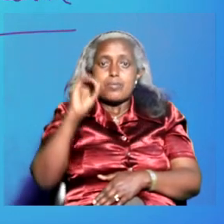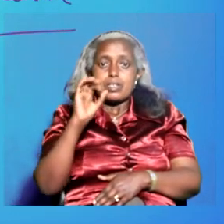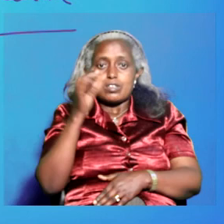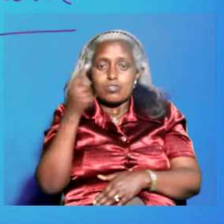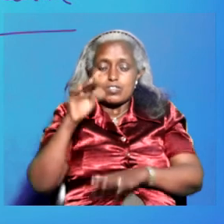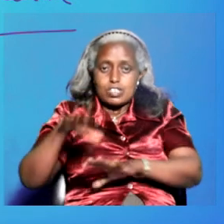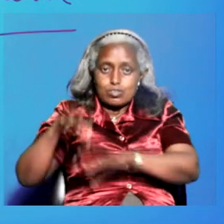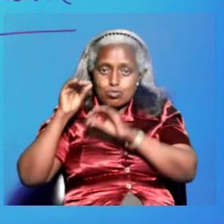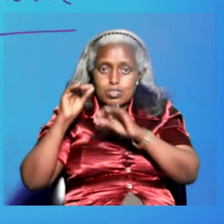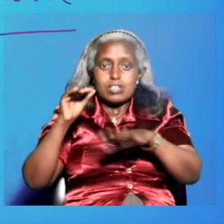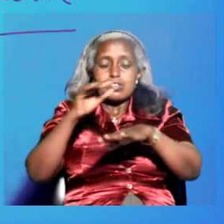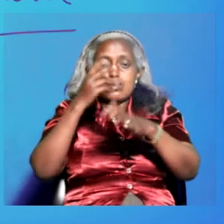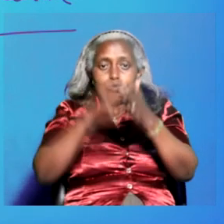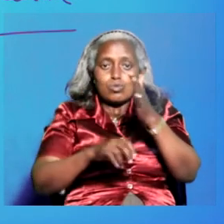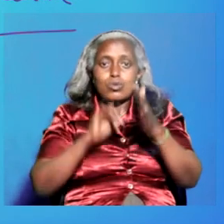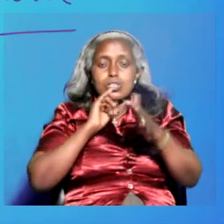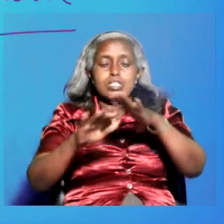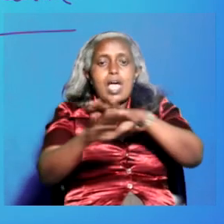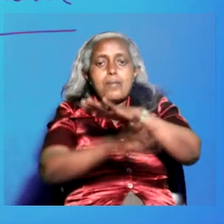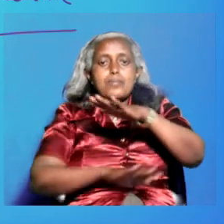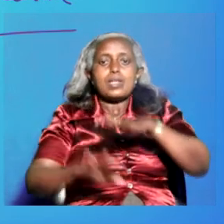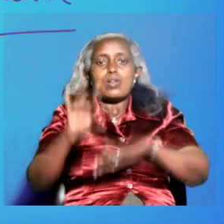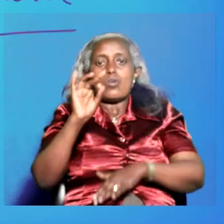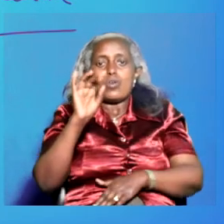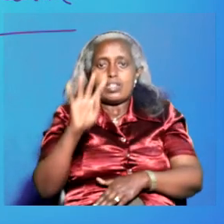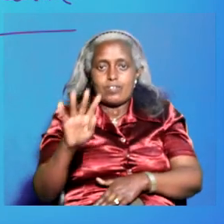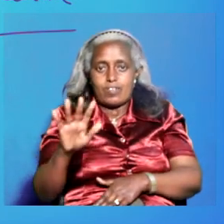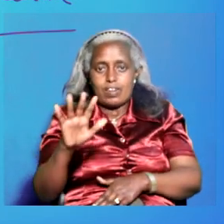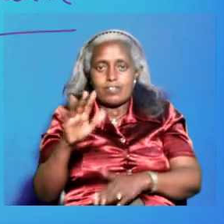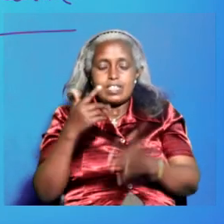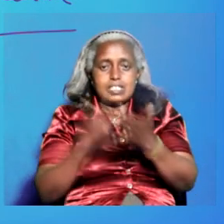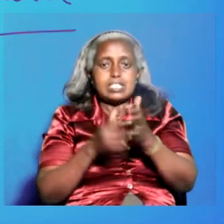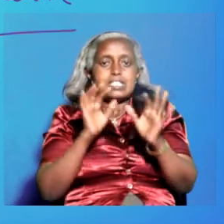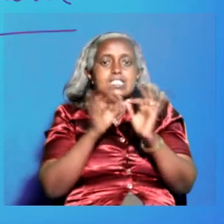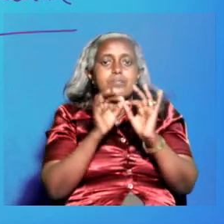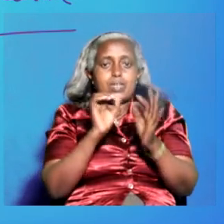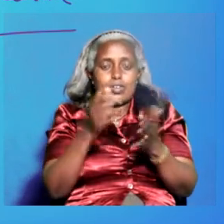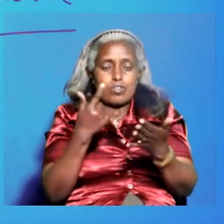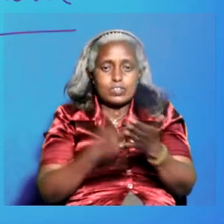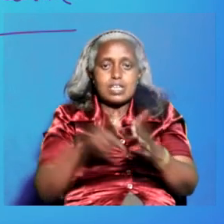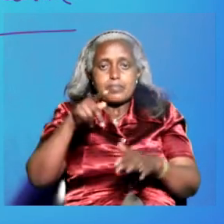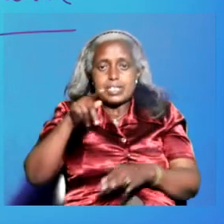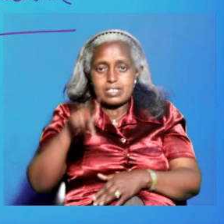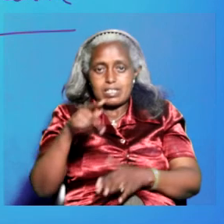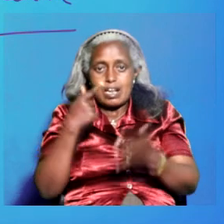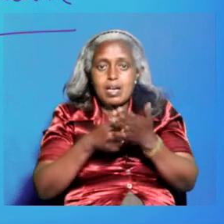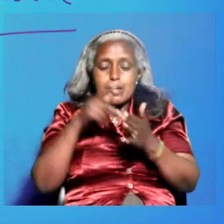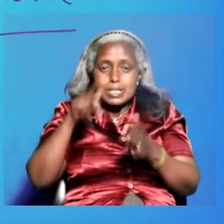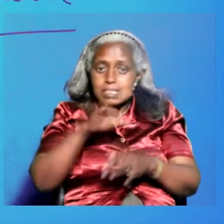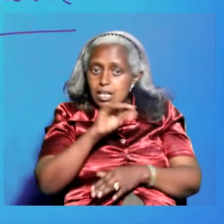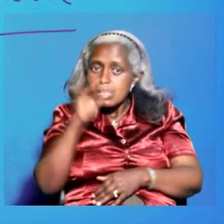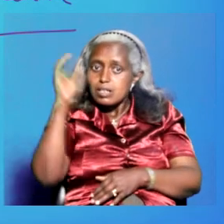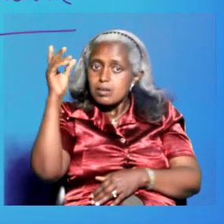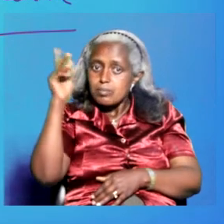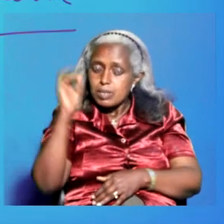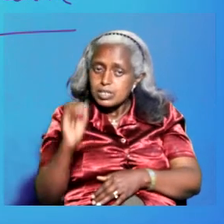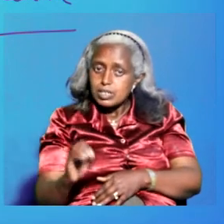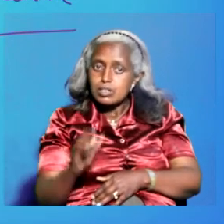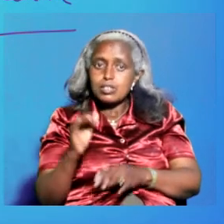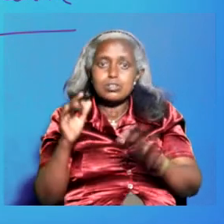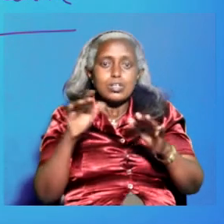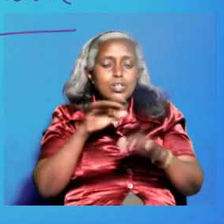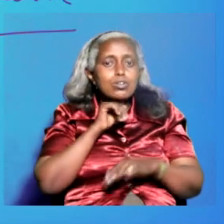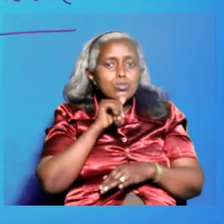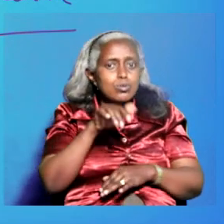96% of the students score below 85. This is the meaning of percentile. So percentile and percentage are not the same.